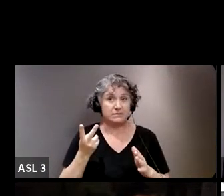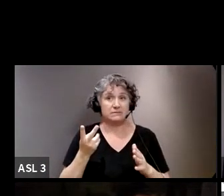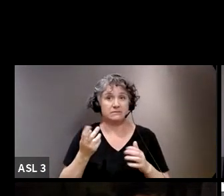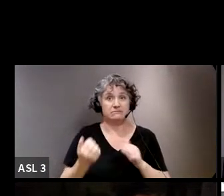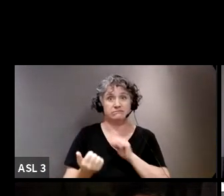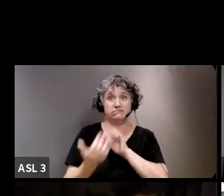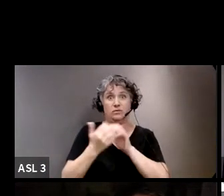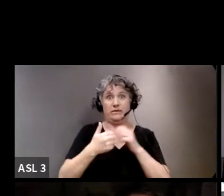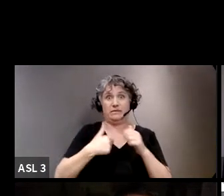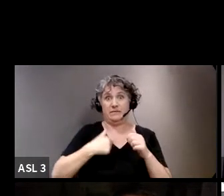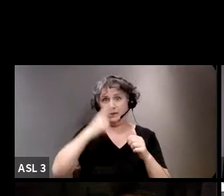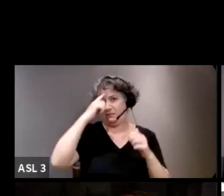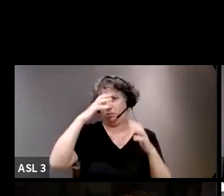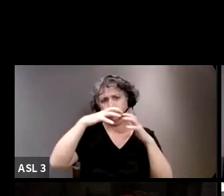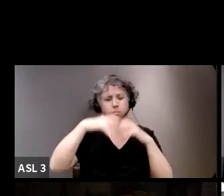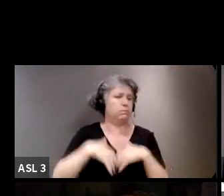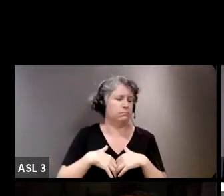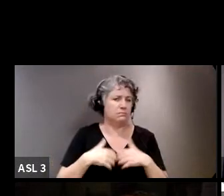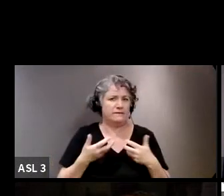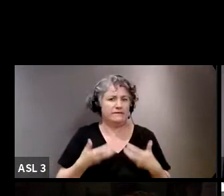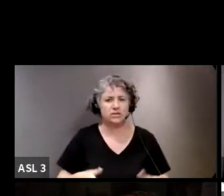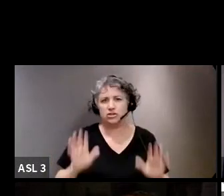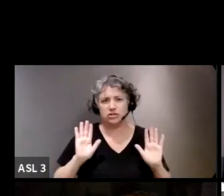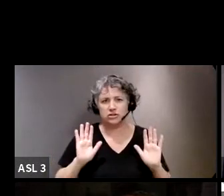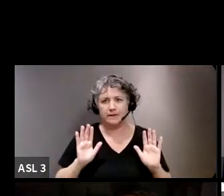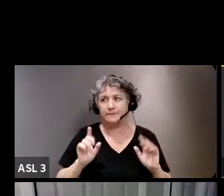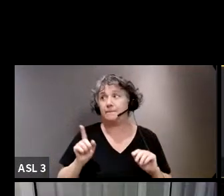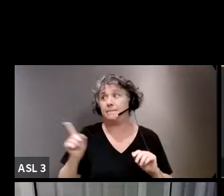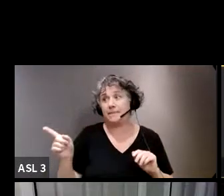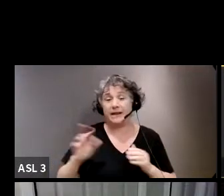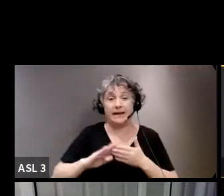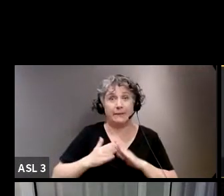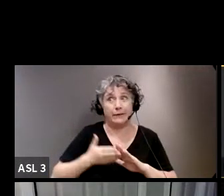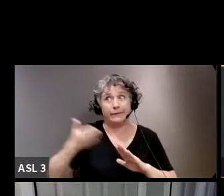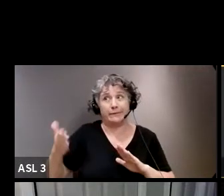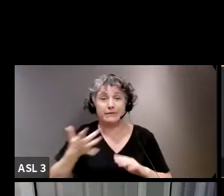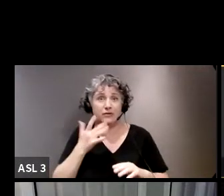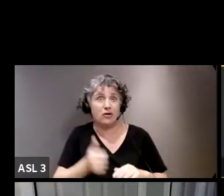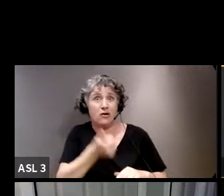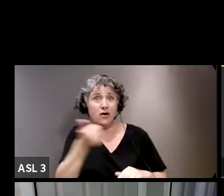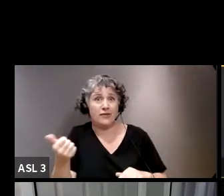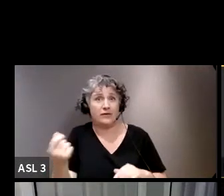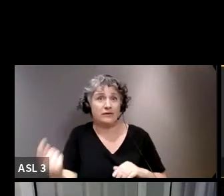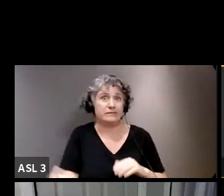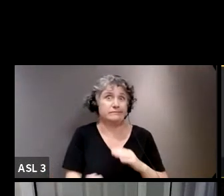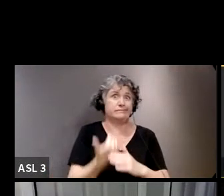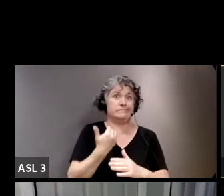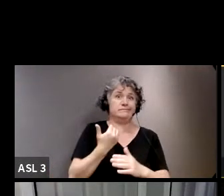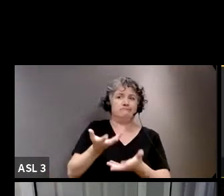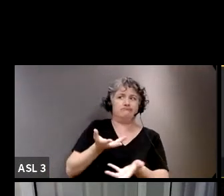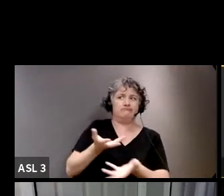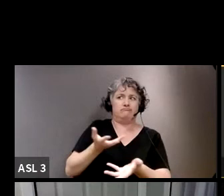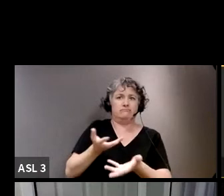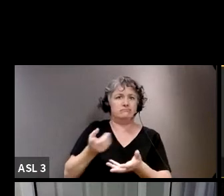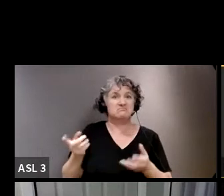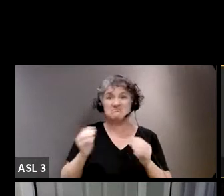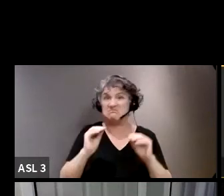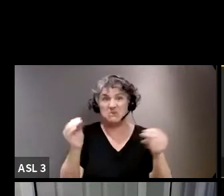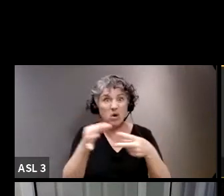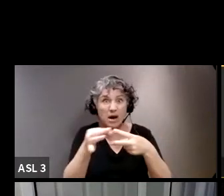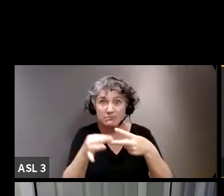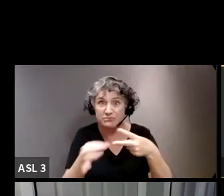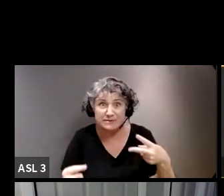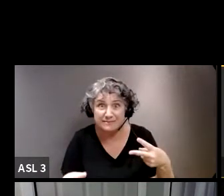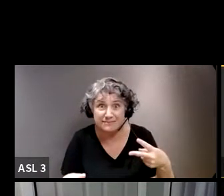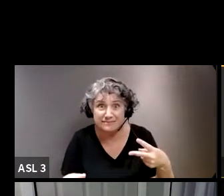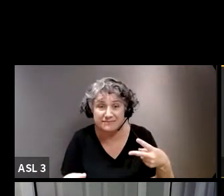down um they would have preferred a different alternative but there was not one available for them and